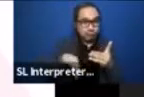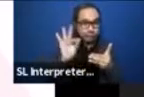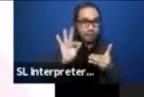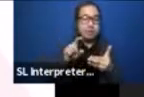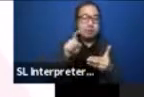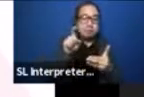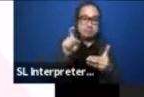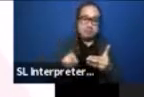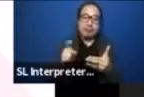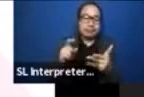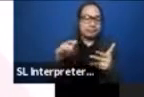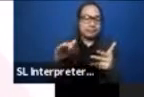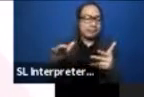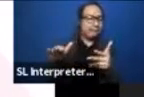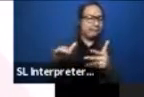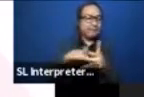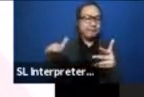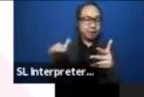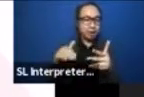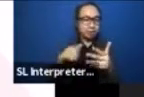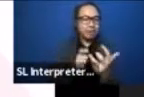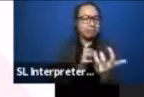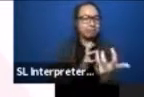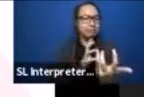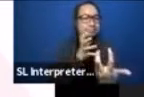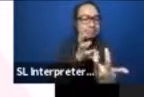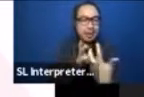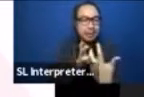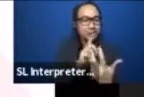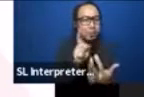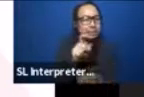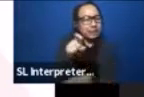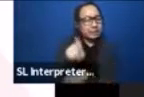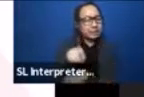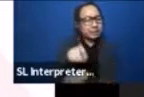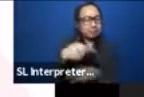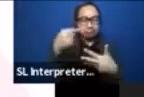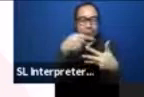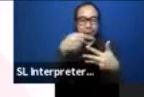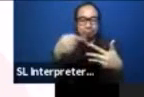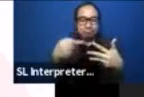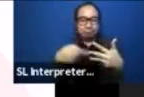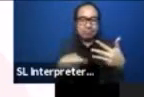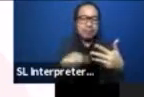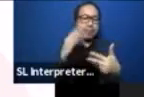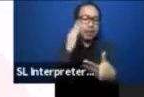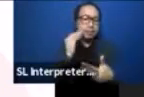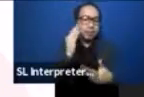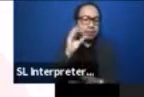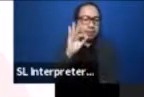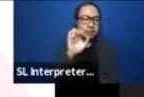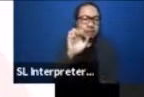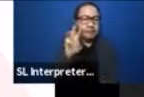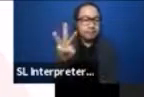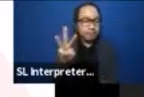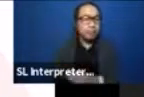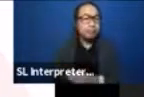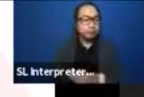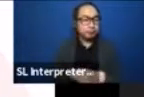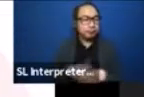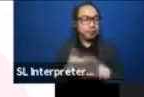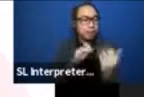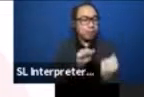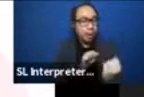and experience of female intelligent workers. And also the intervention should be aimed at the usings of the